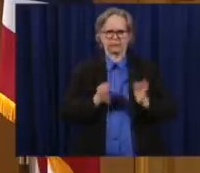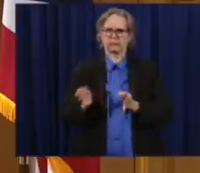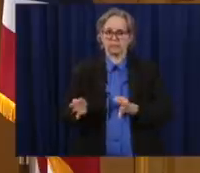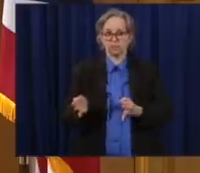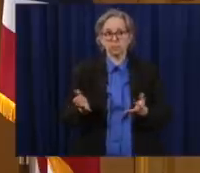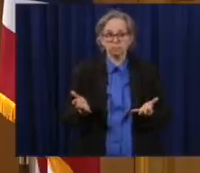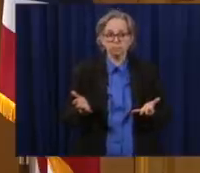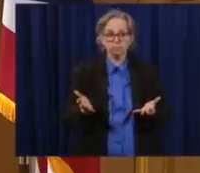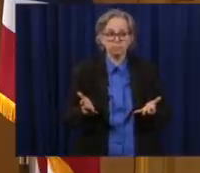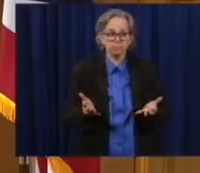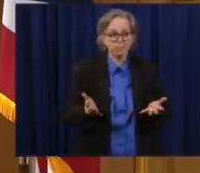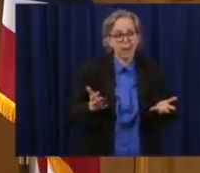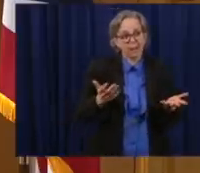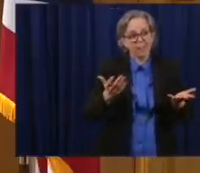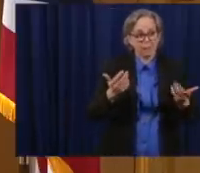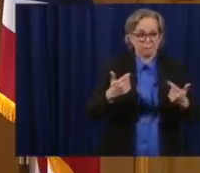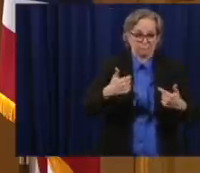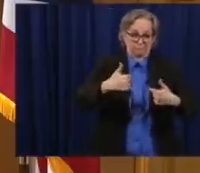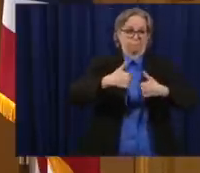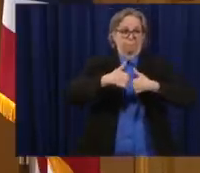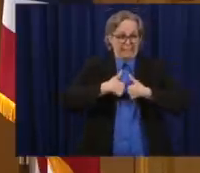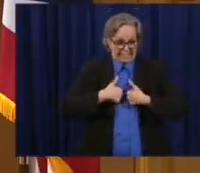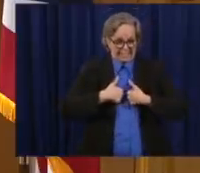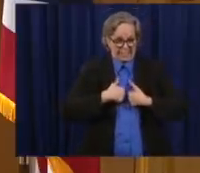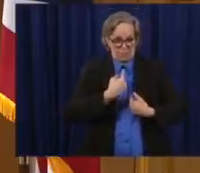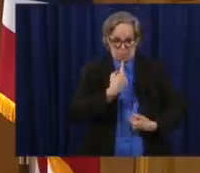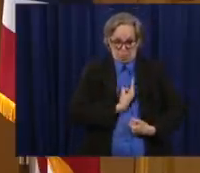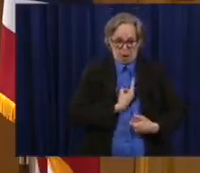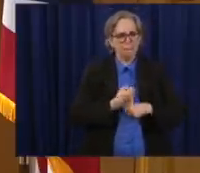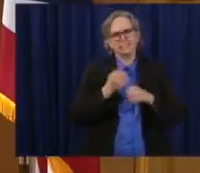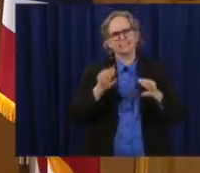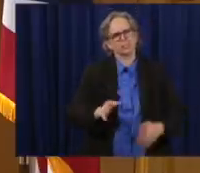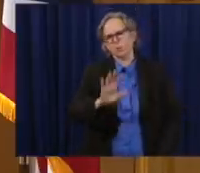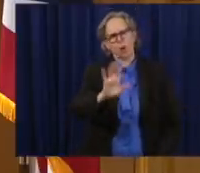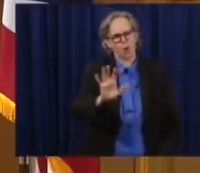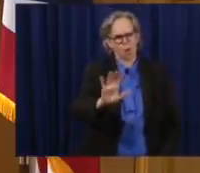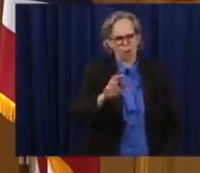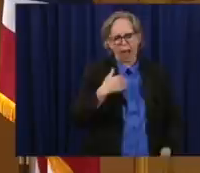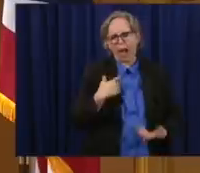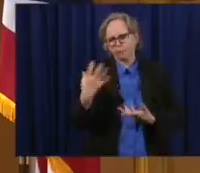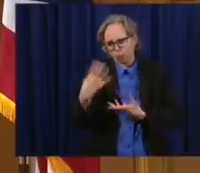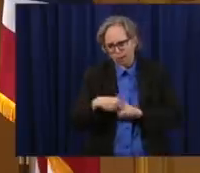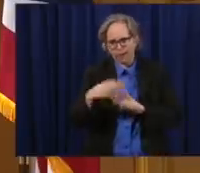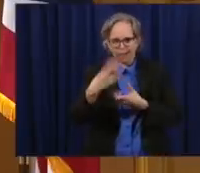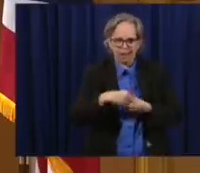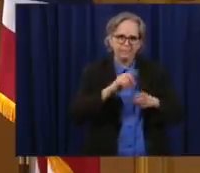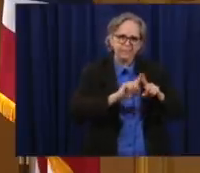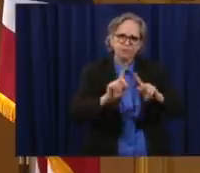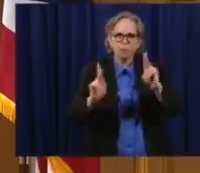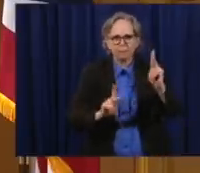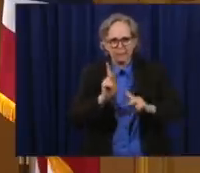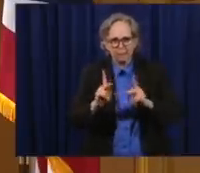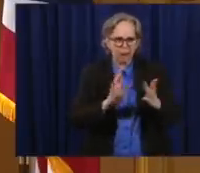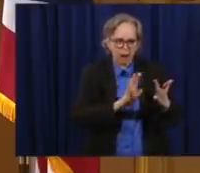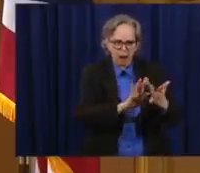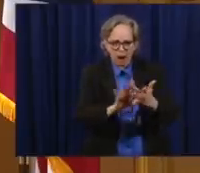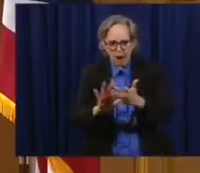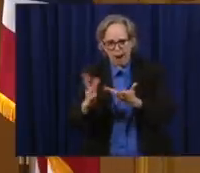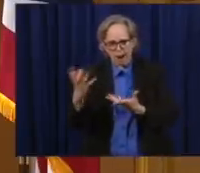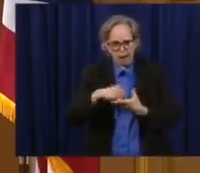them in conjunction with Dr. Acton, Lieutenant Governor, but we reach out to a lot of people to make these decisions. And